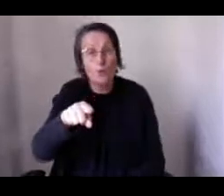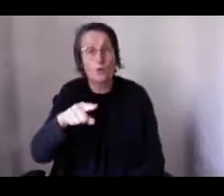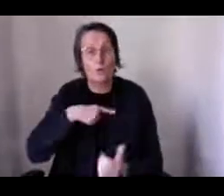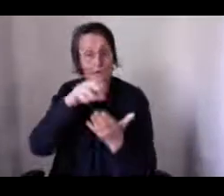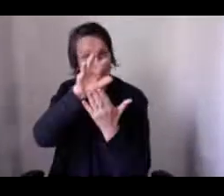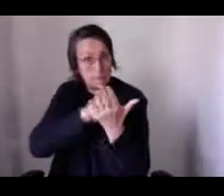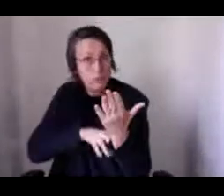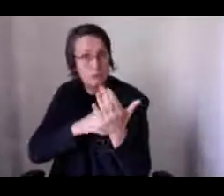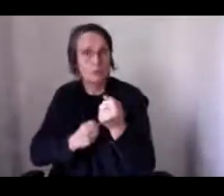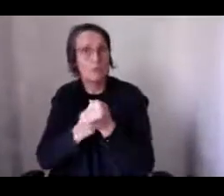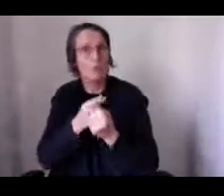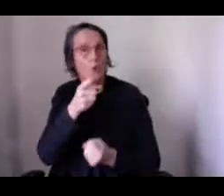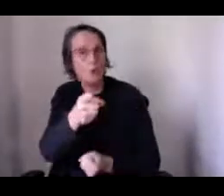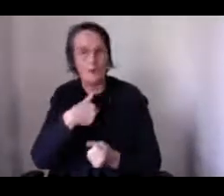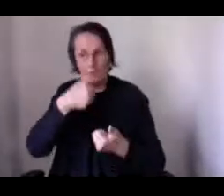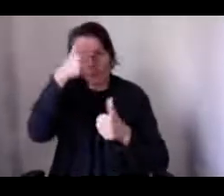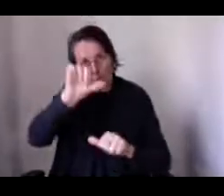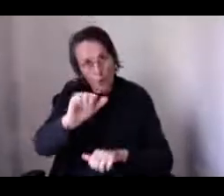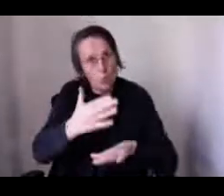and we know their work, and we have